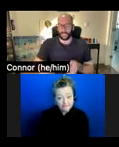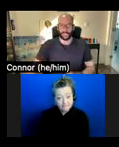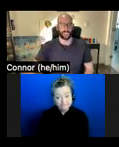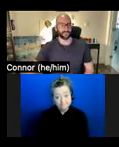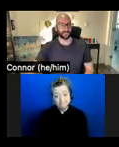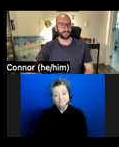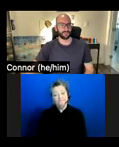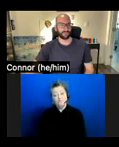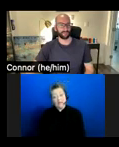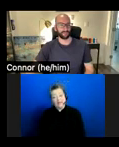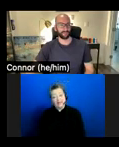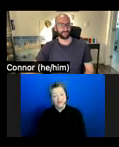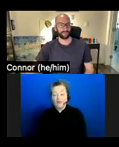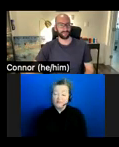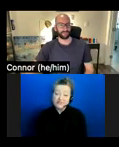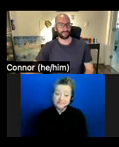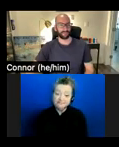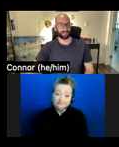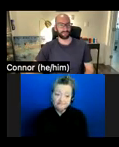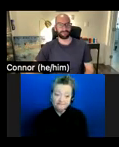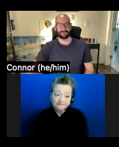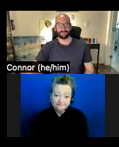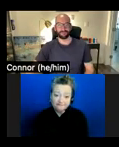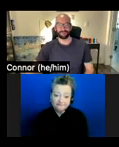there and click on the right person.